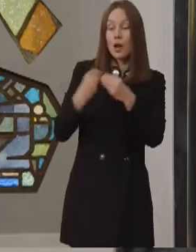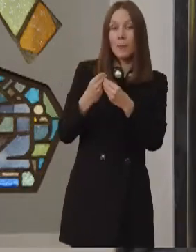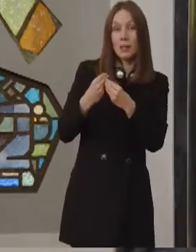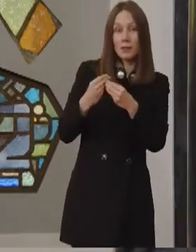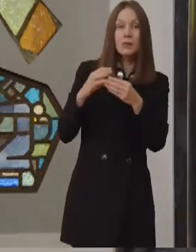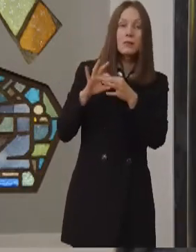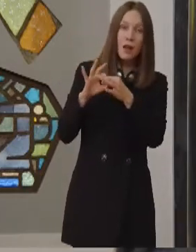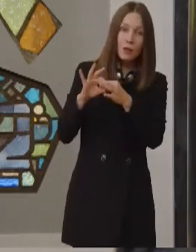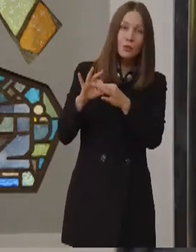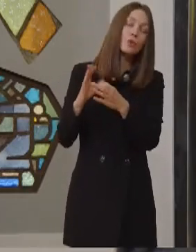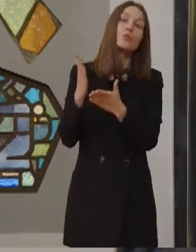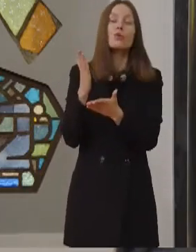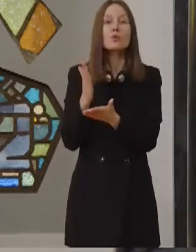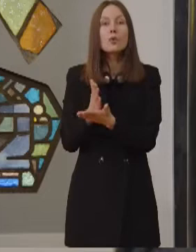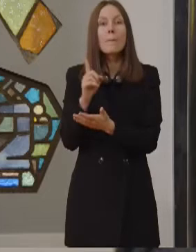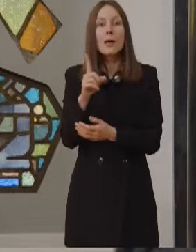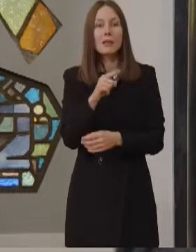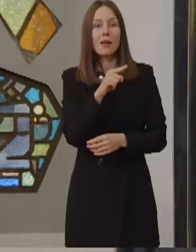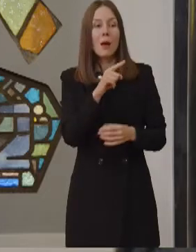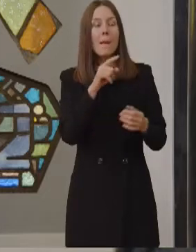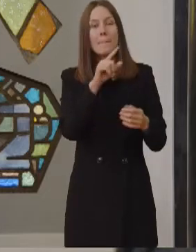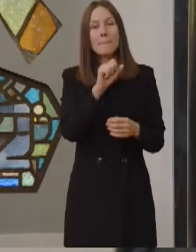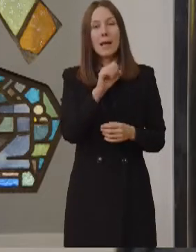Family relationship can be seen there.